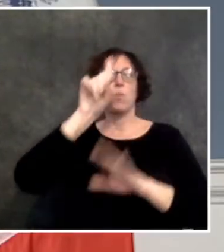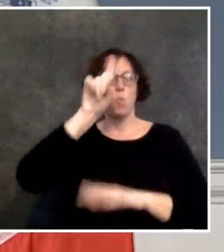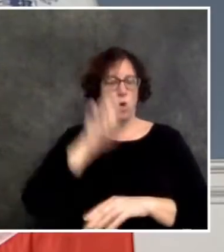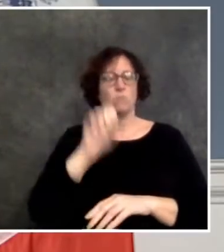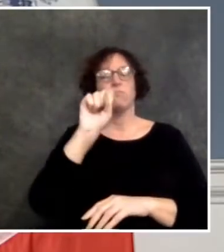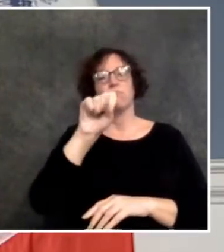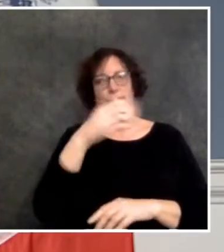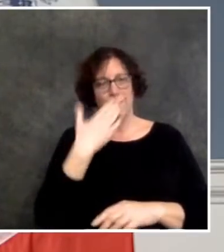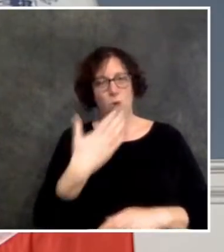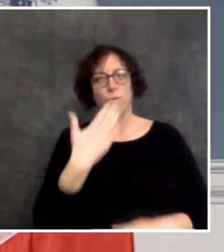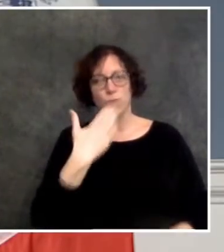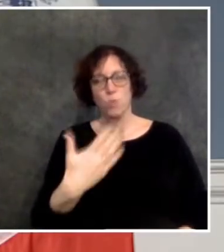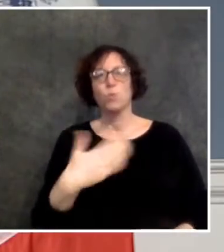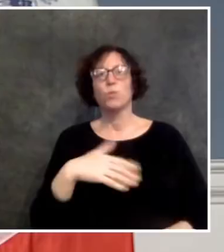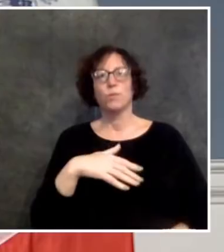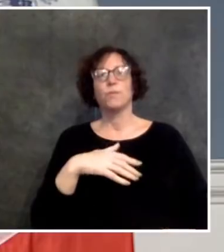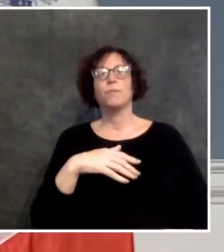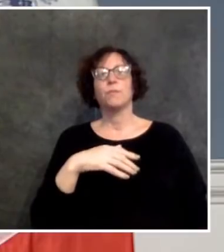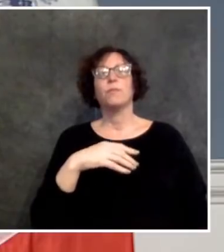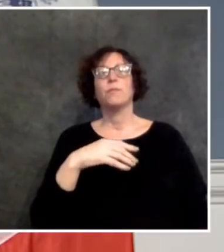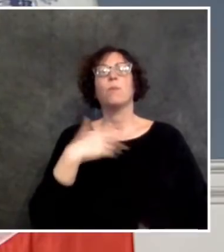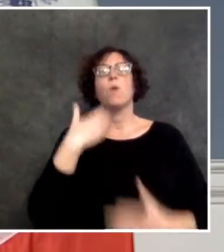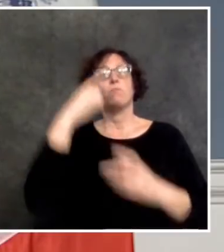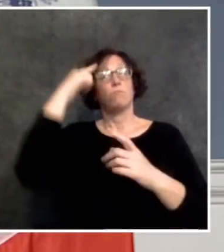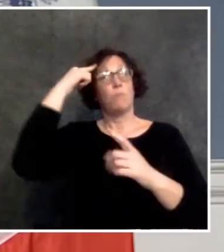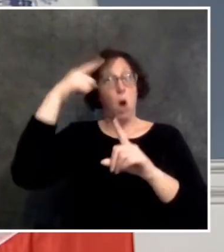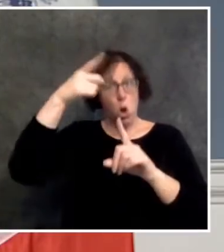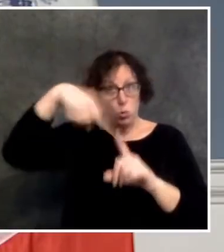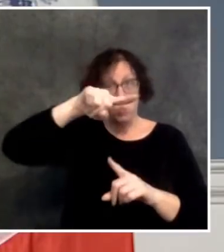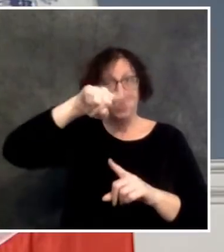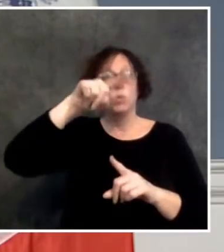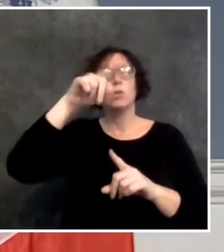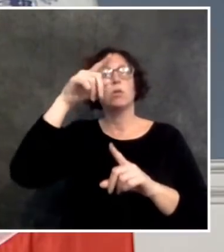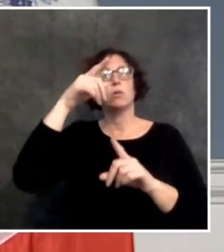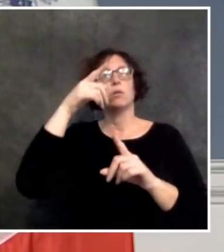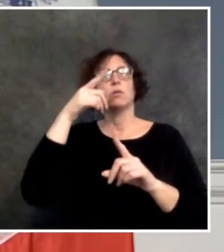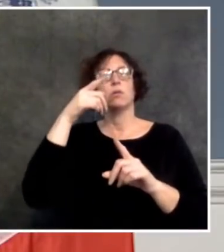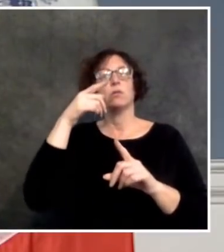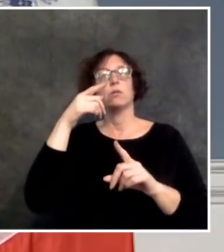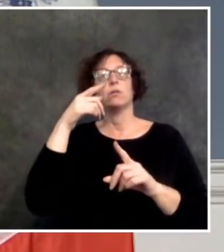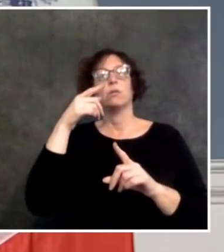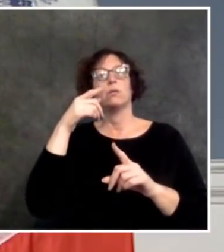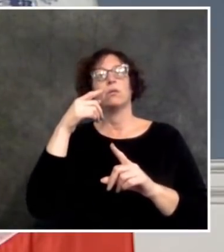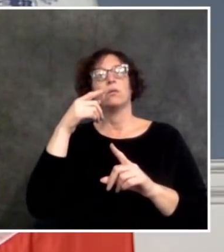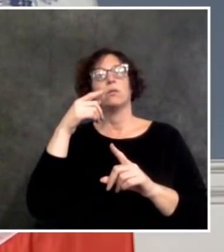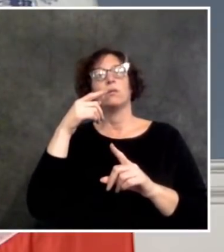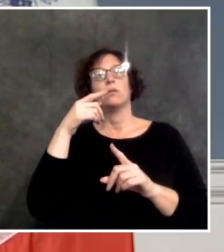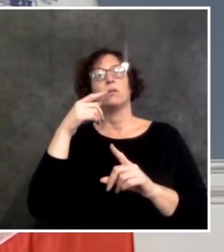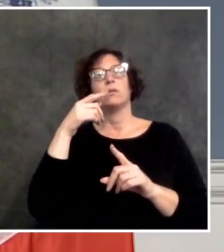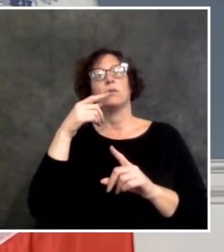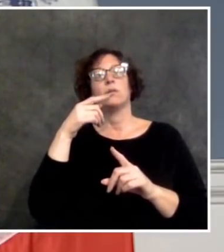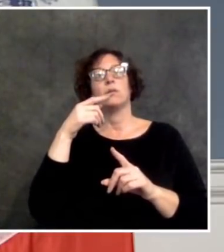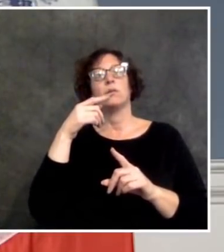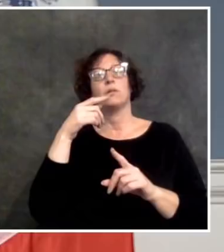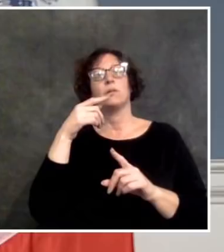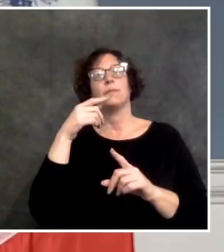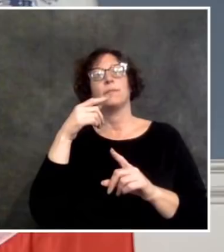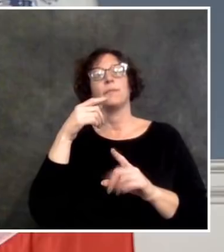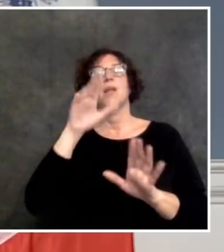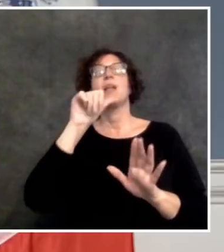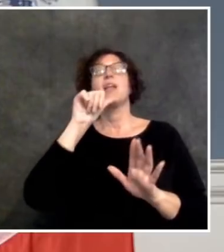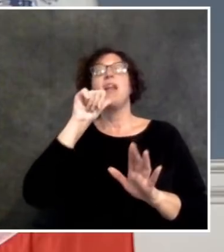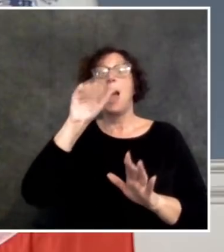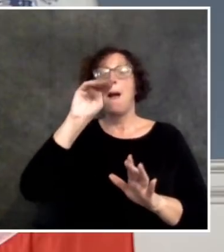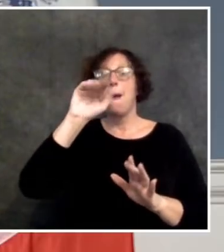Reminding everyone, face coverings. So I want to actually not use the word masks, because when you think of masks, you're talking about